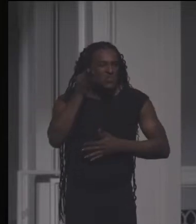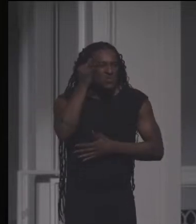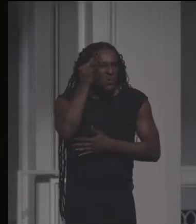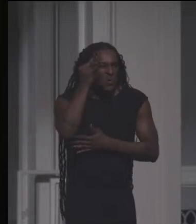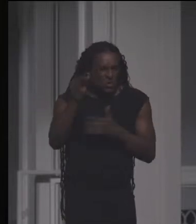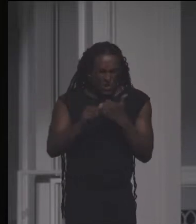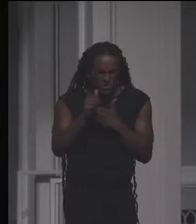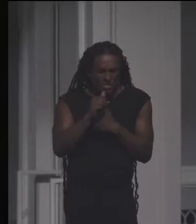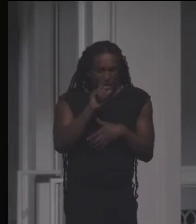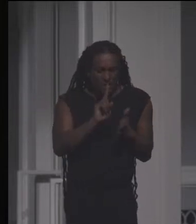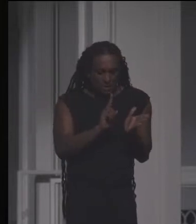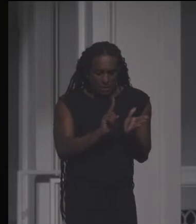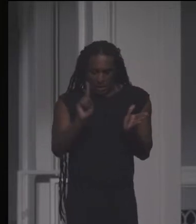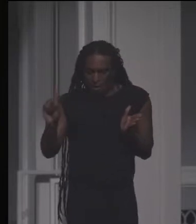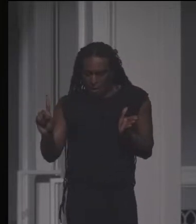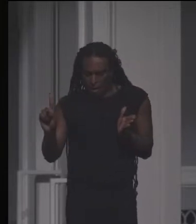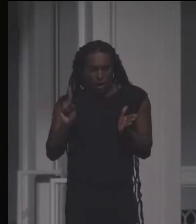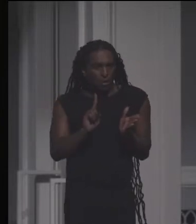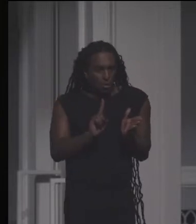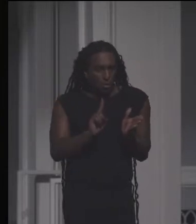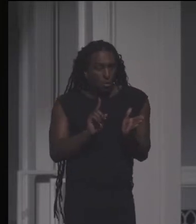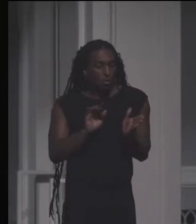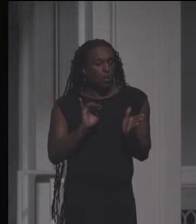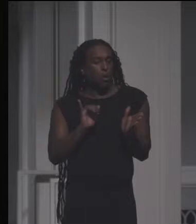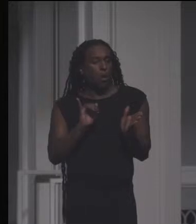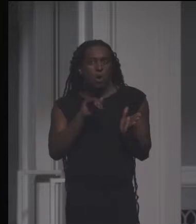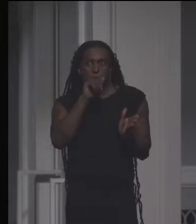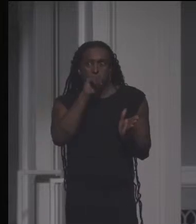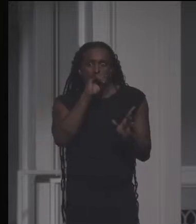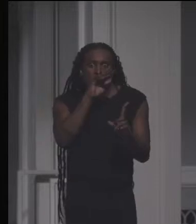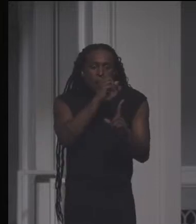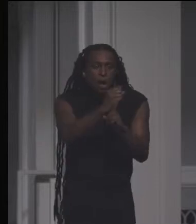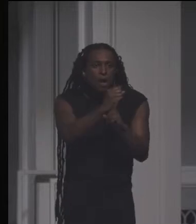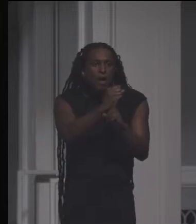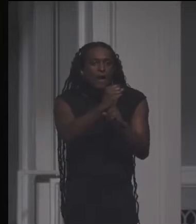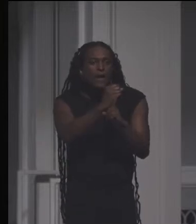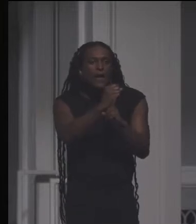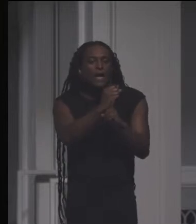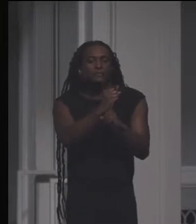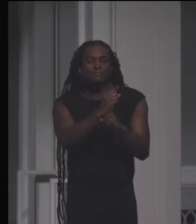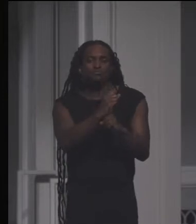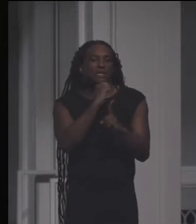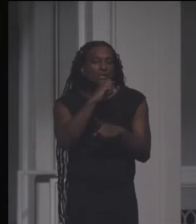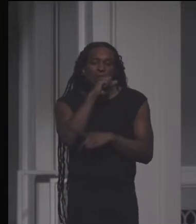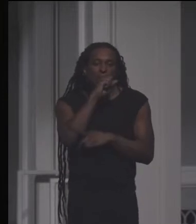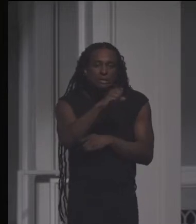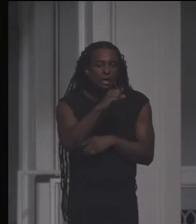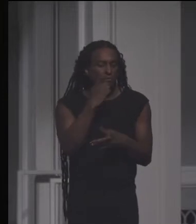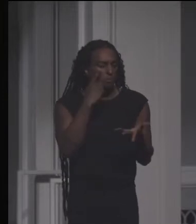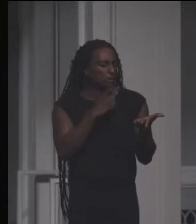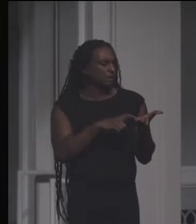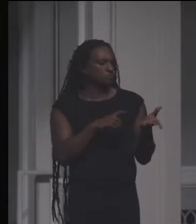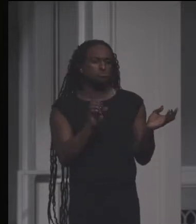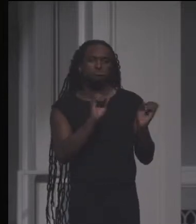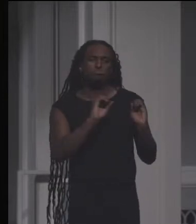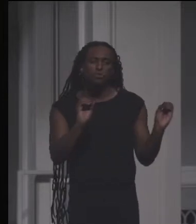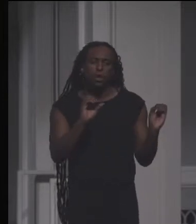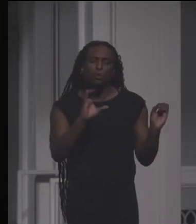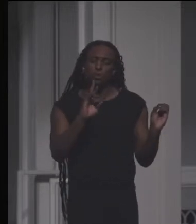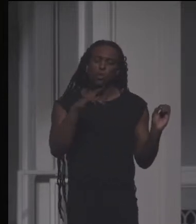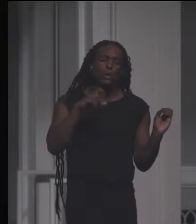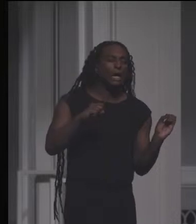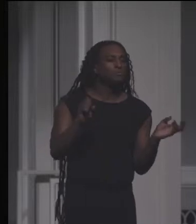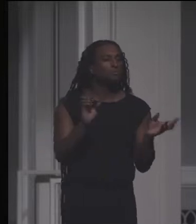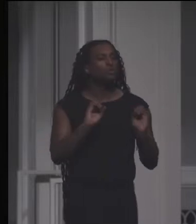What I didn't love was never seeing people like me moving through that landscape. There were never any Crips or queer people, no real